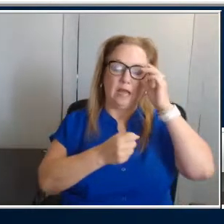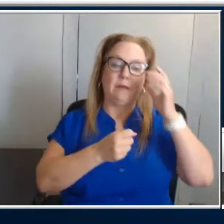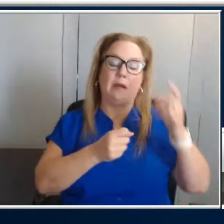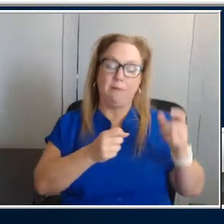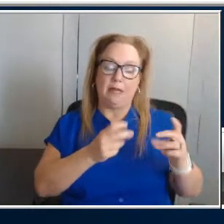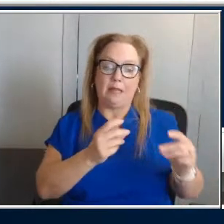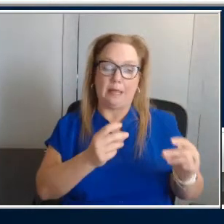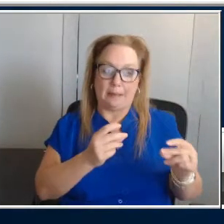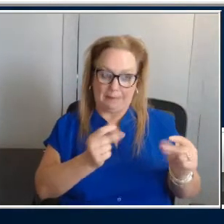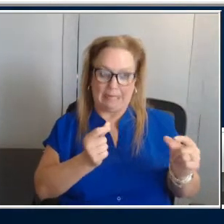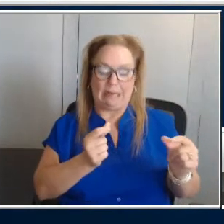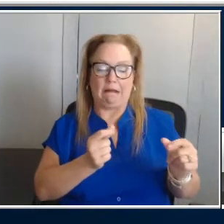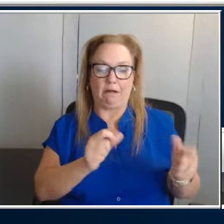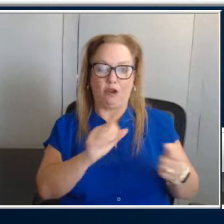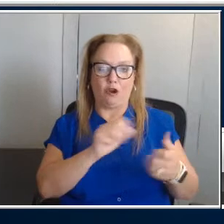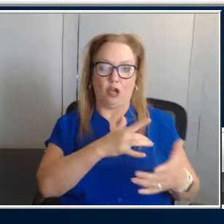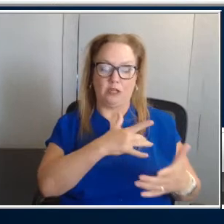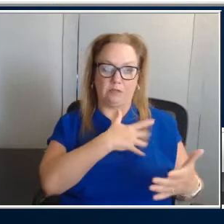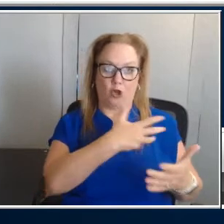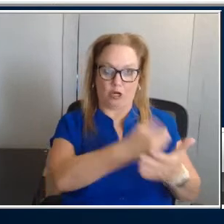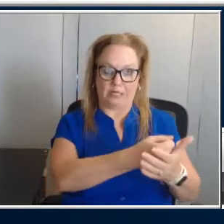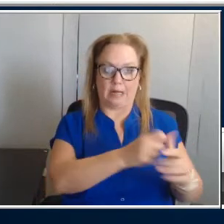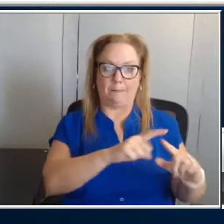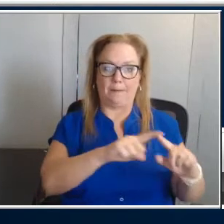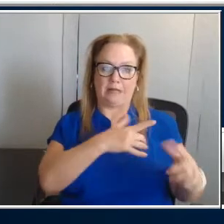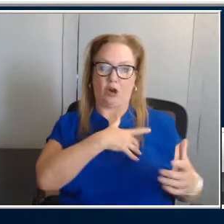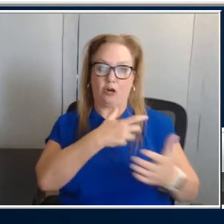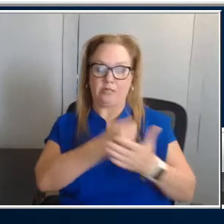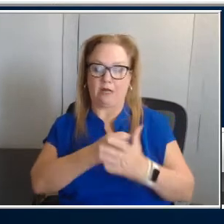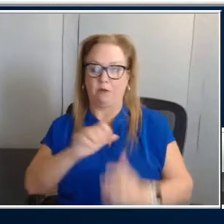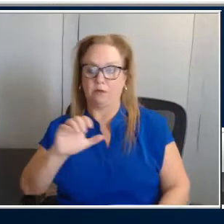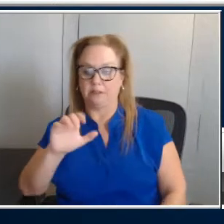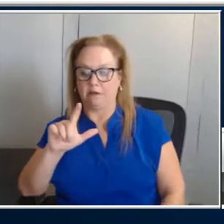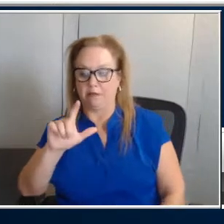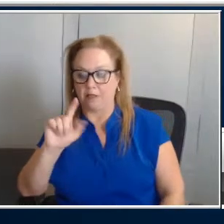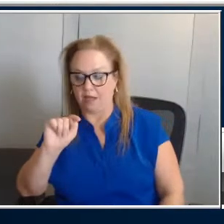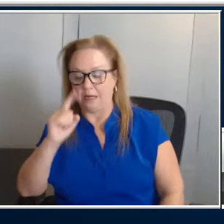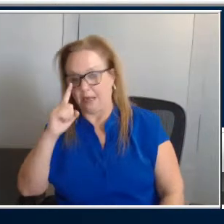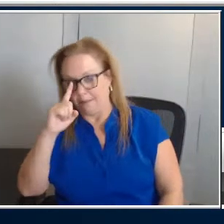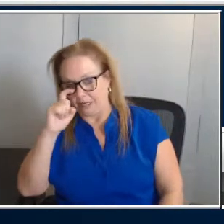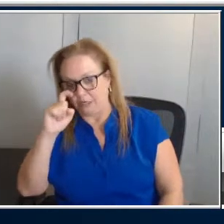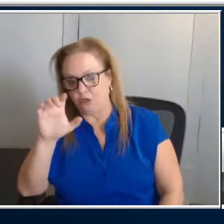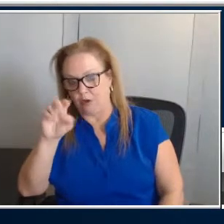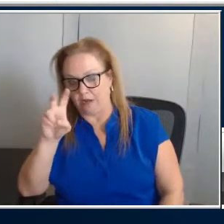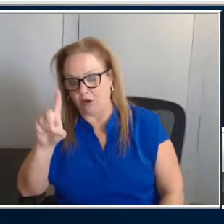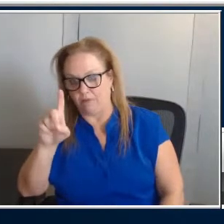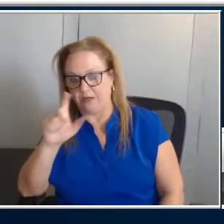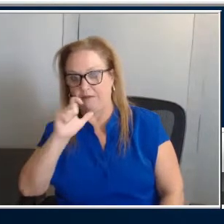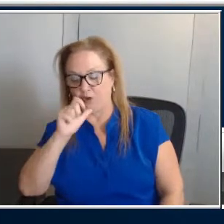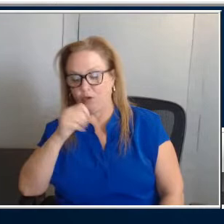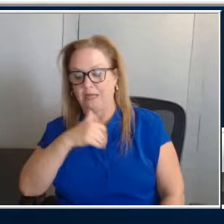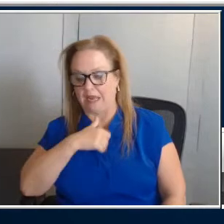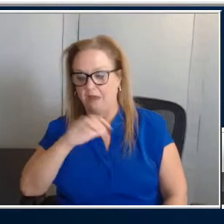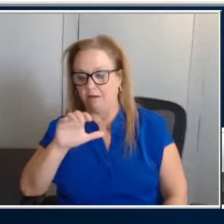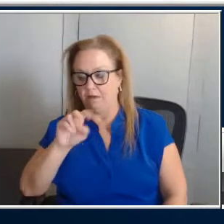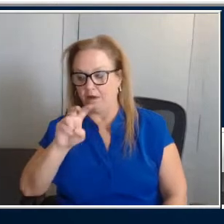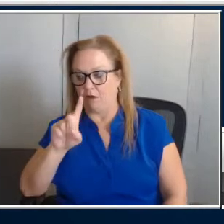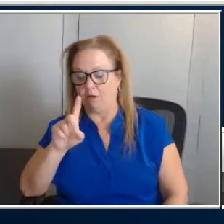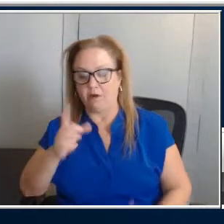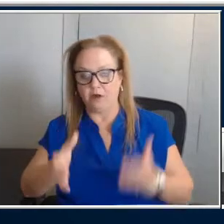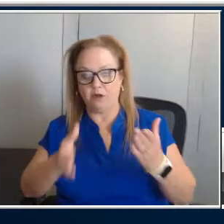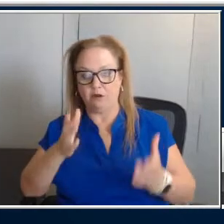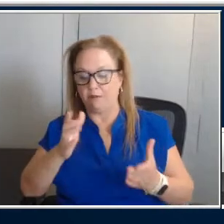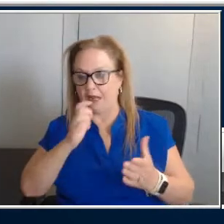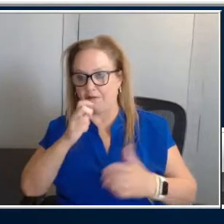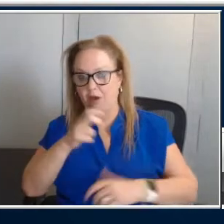a heart attack, but that heart attack was caused by clotting and inflammation because you had COVID. Had you not had COVID, you may not have been in the